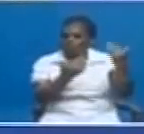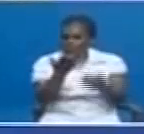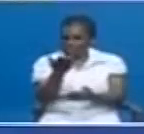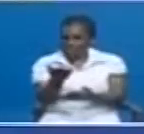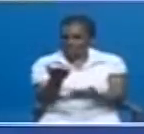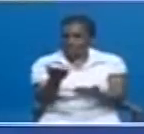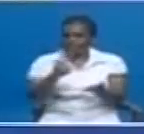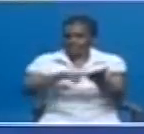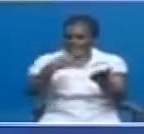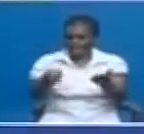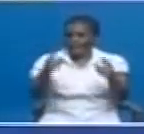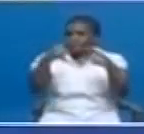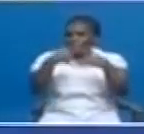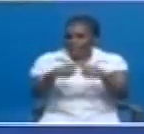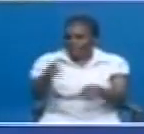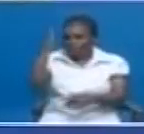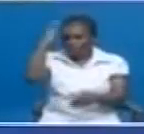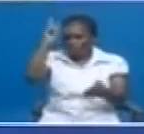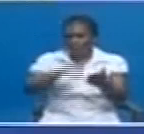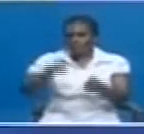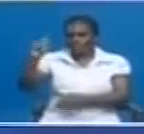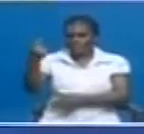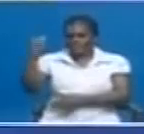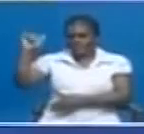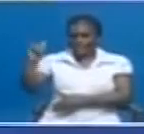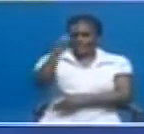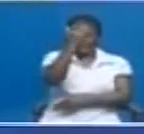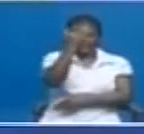to fail syndrome, but we need to know that Kenya is